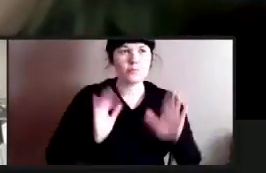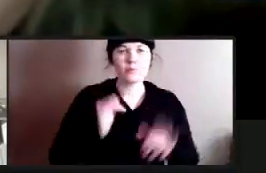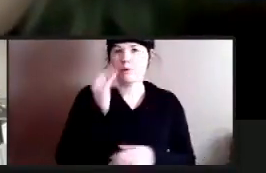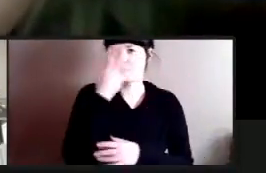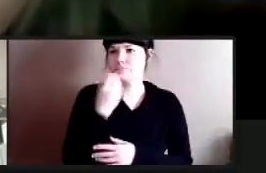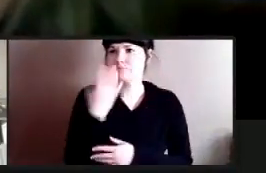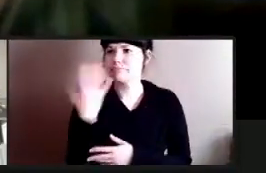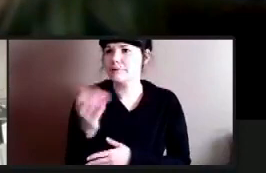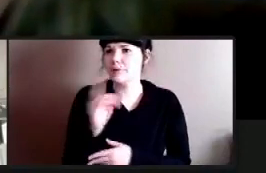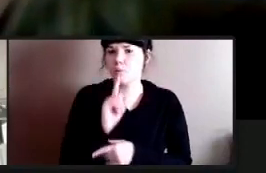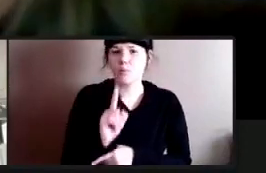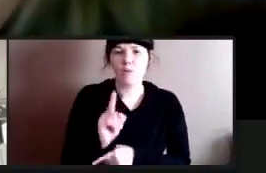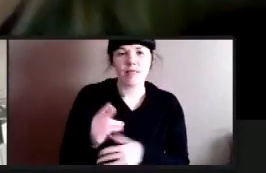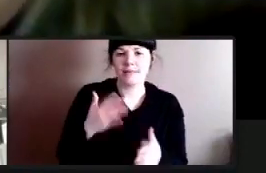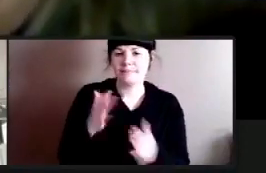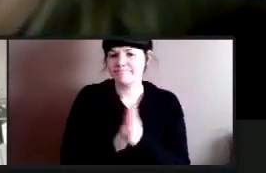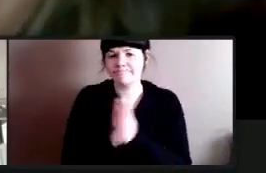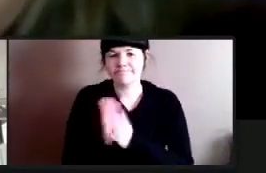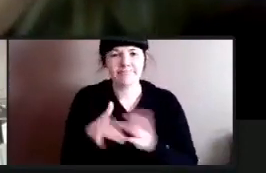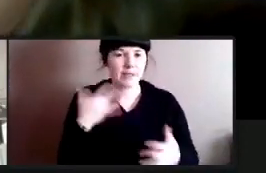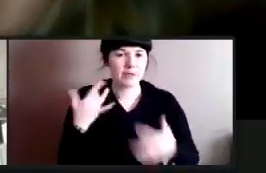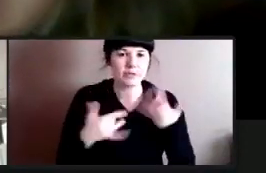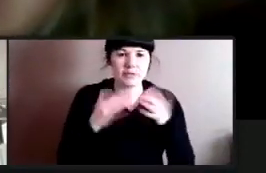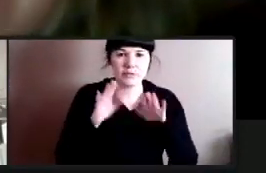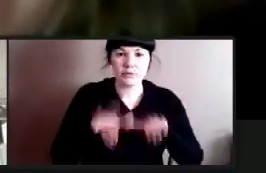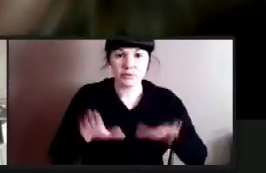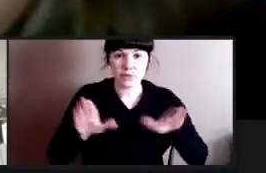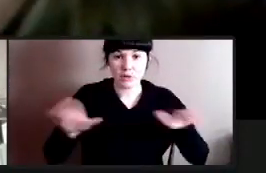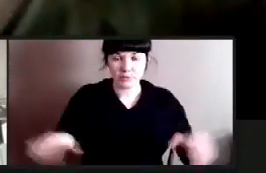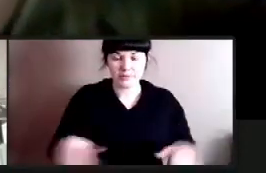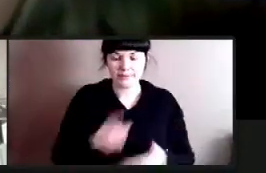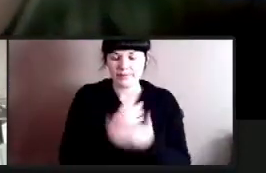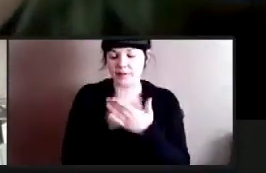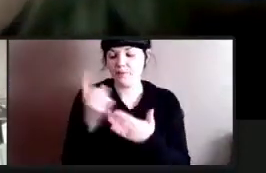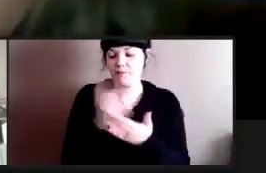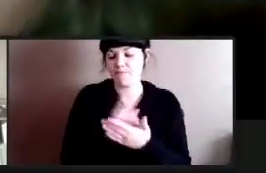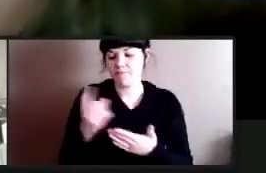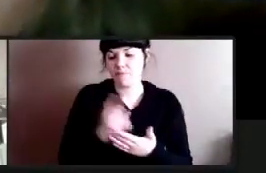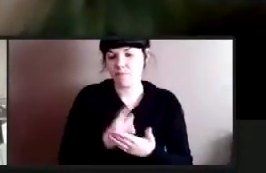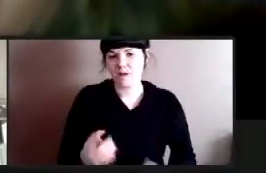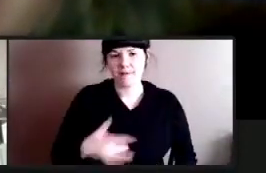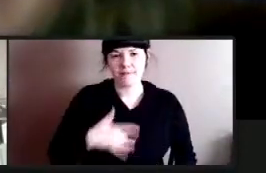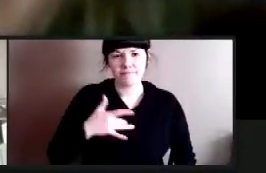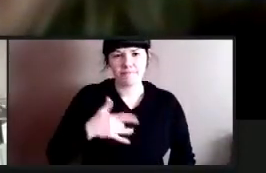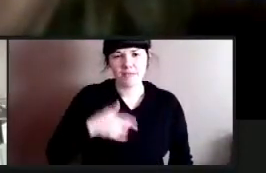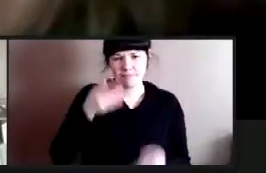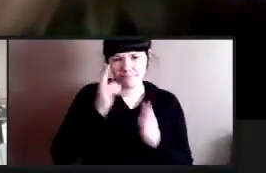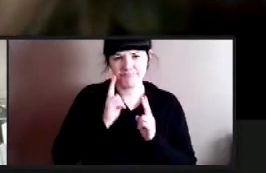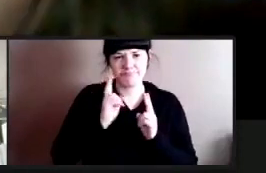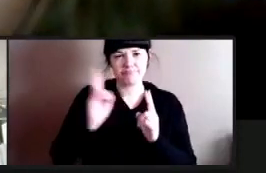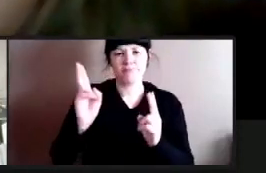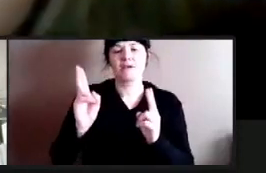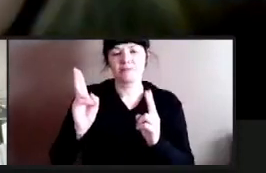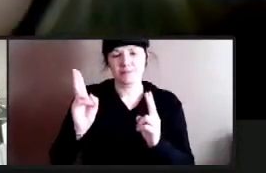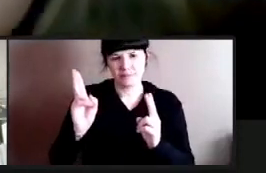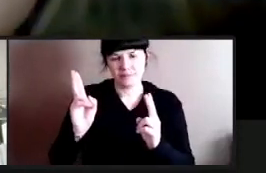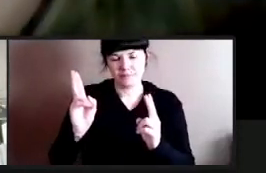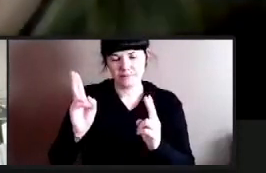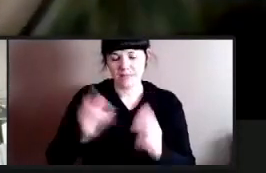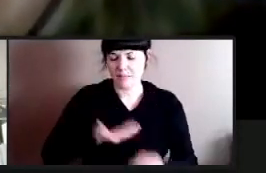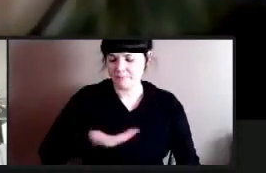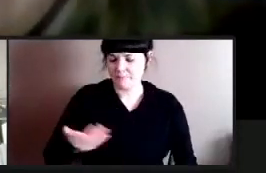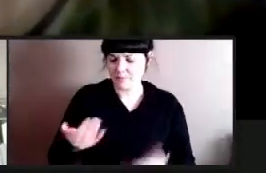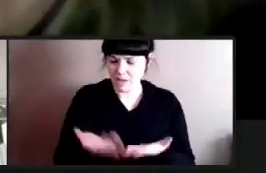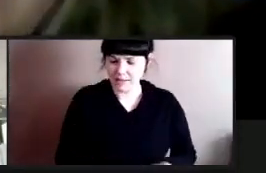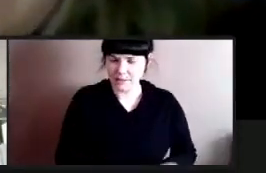energetic children. And it is my honor every week to come here and learn with you and ask your